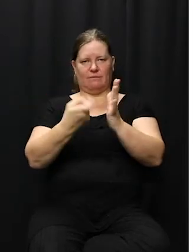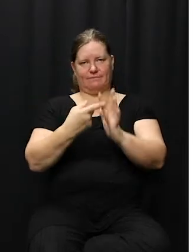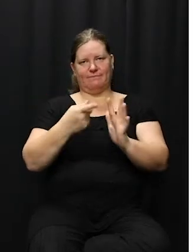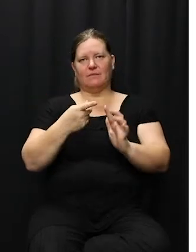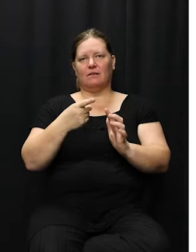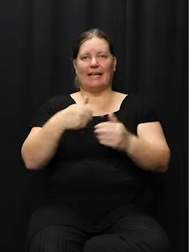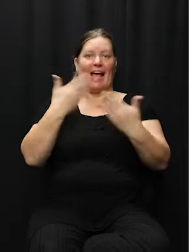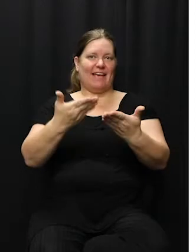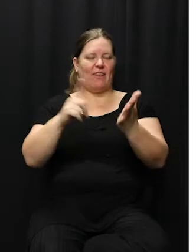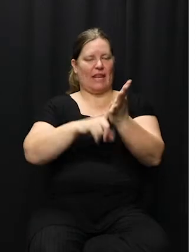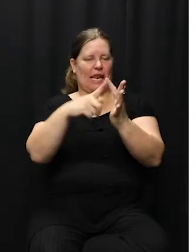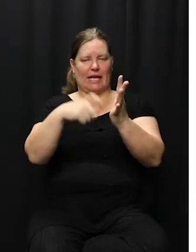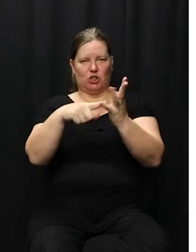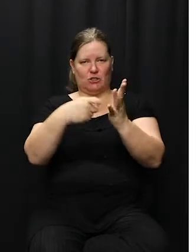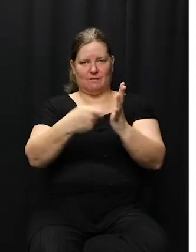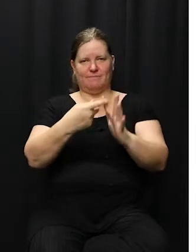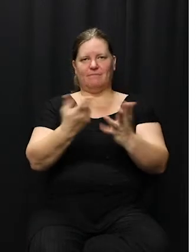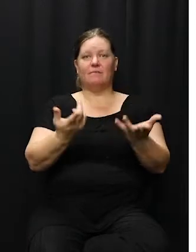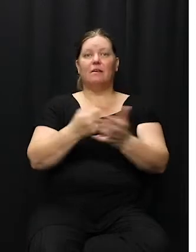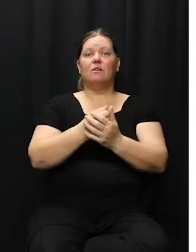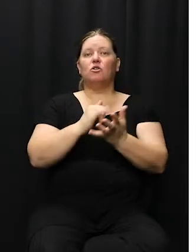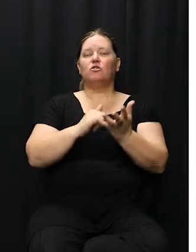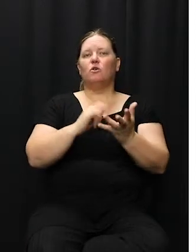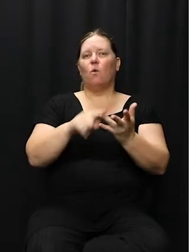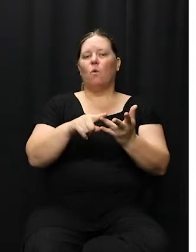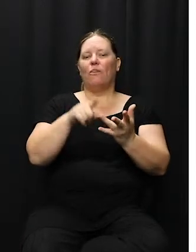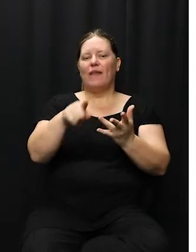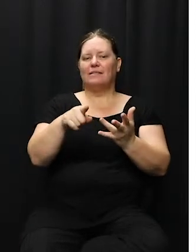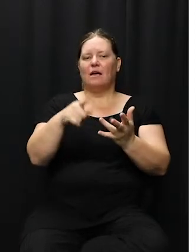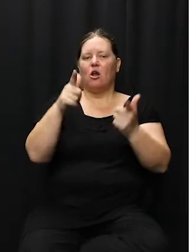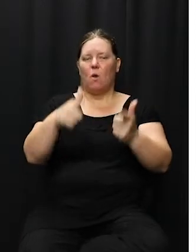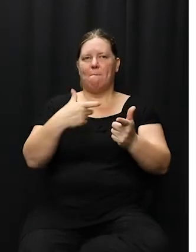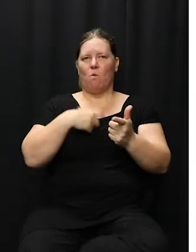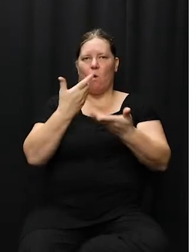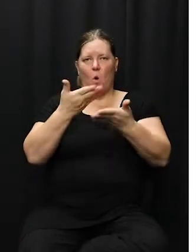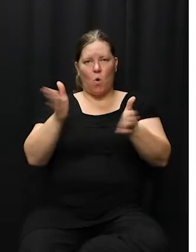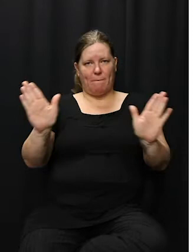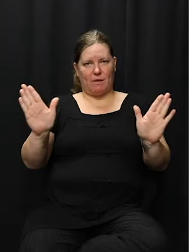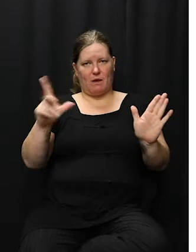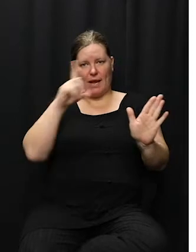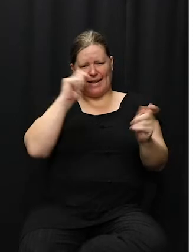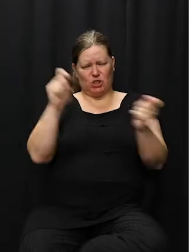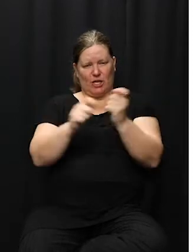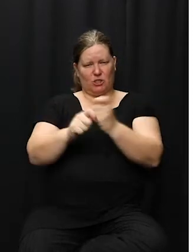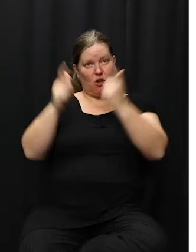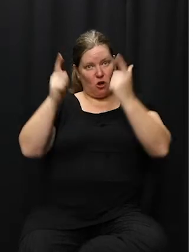one sign in Auslan, give a lecture. So that's a lot more general. You can change a lot of things about